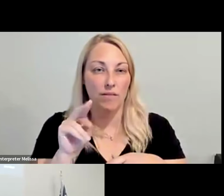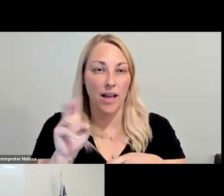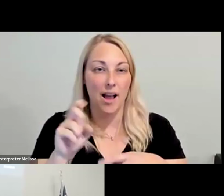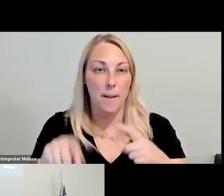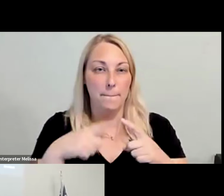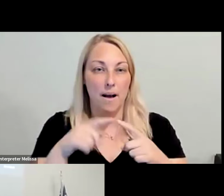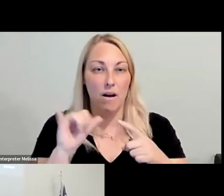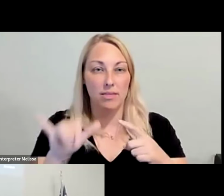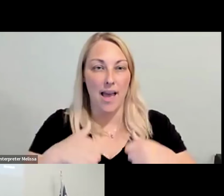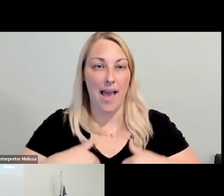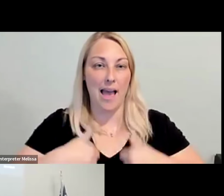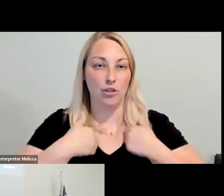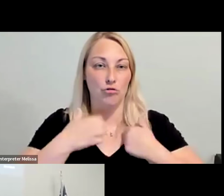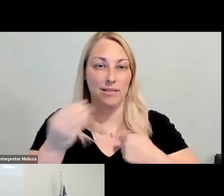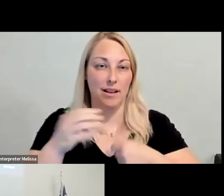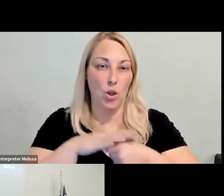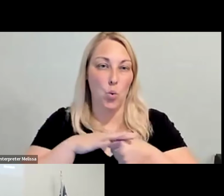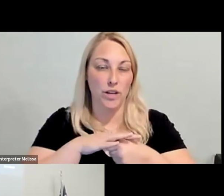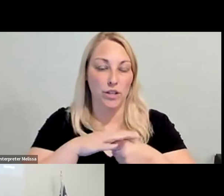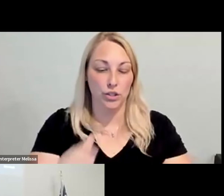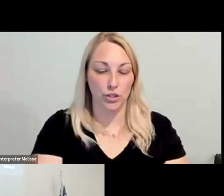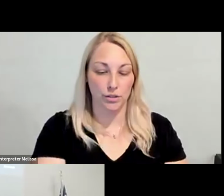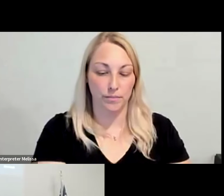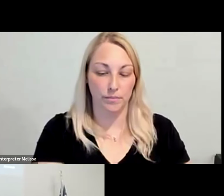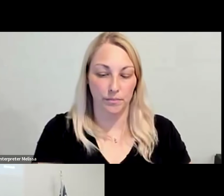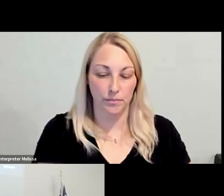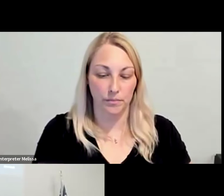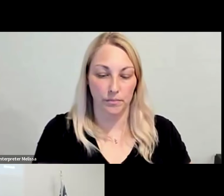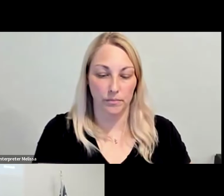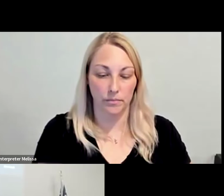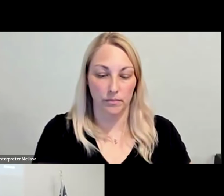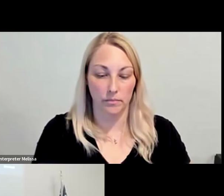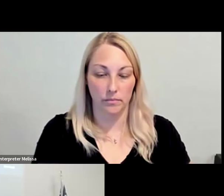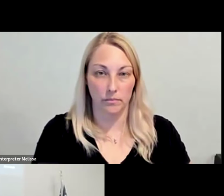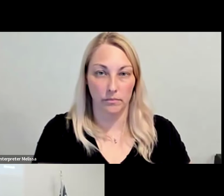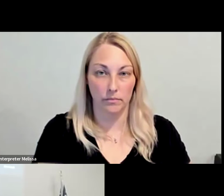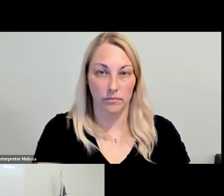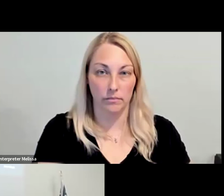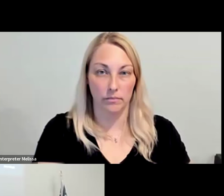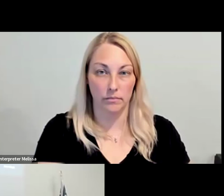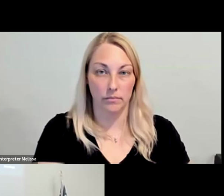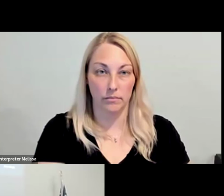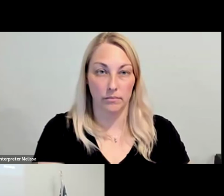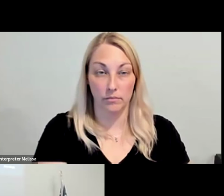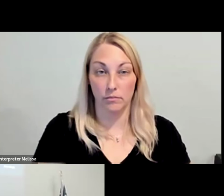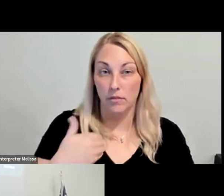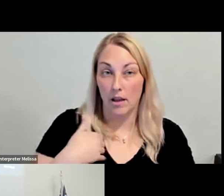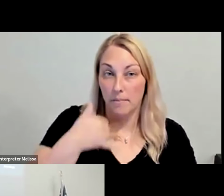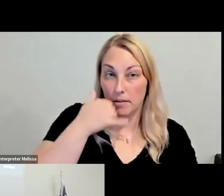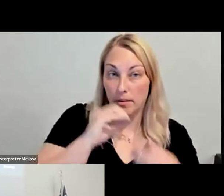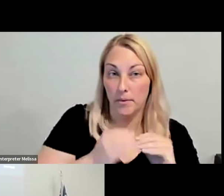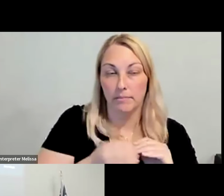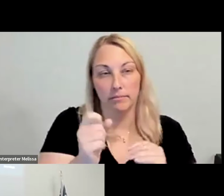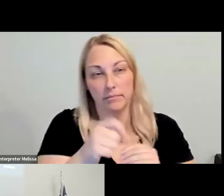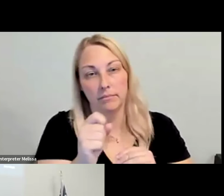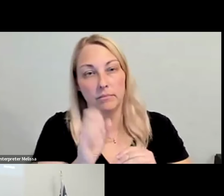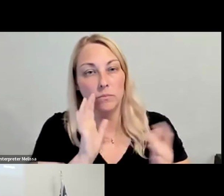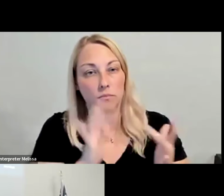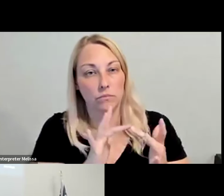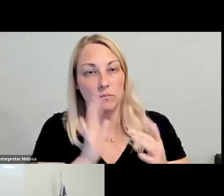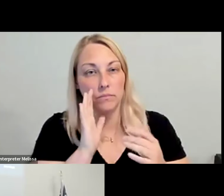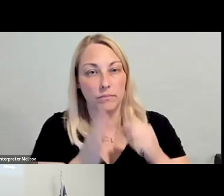and kind of location wise. Okay. You got my number, right? Yeah, I do. I'll reach out.